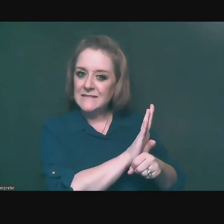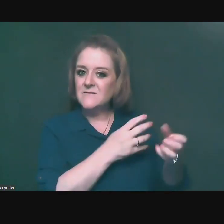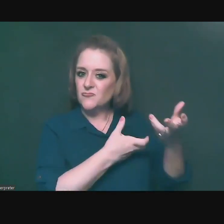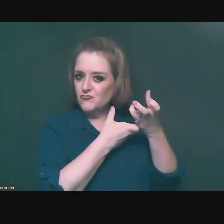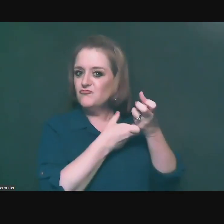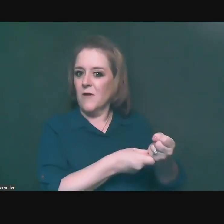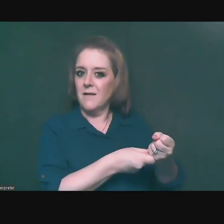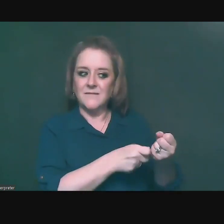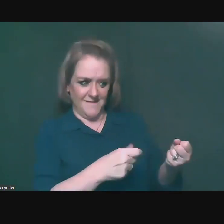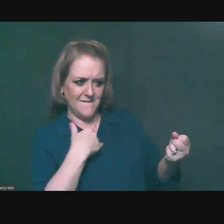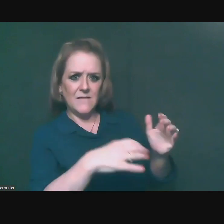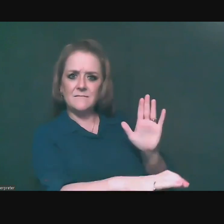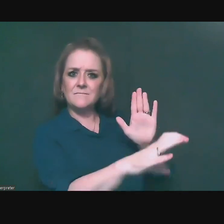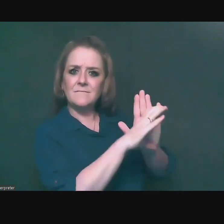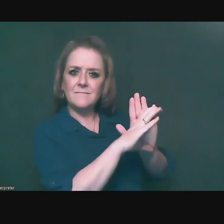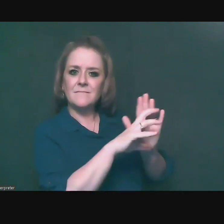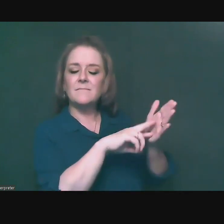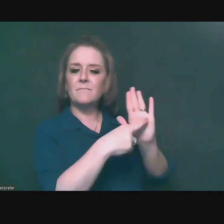decal.